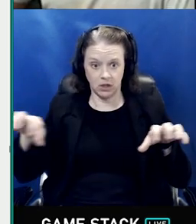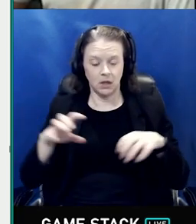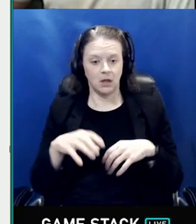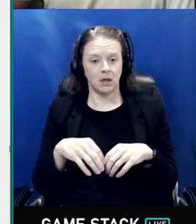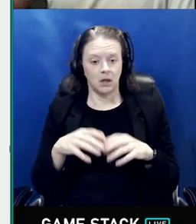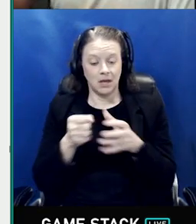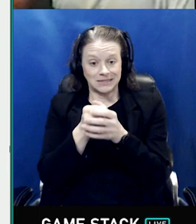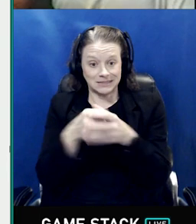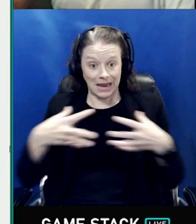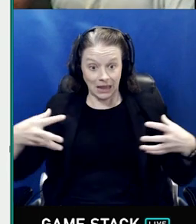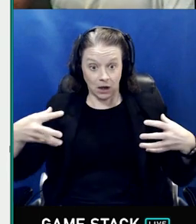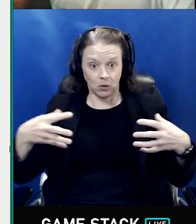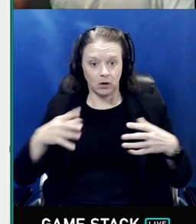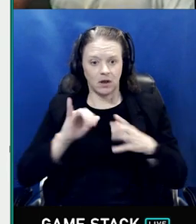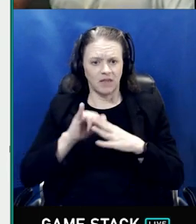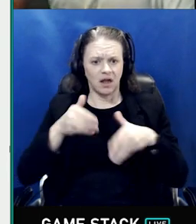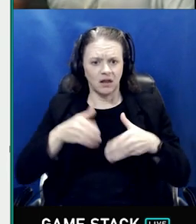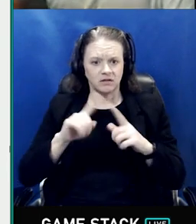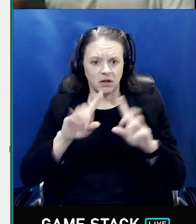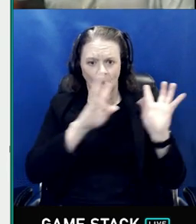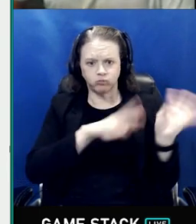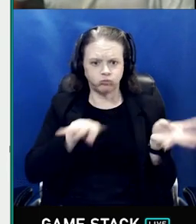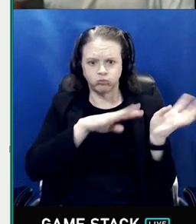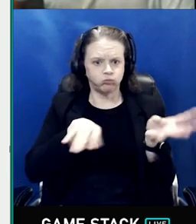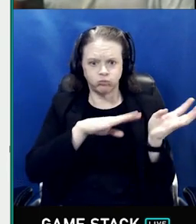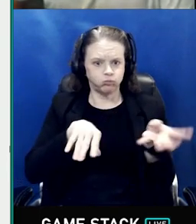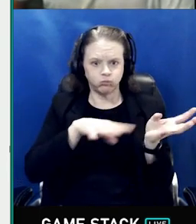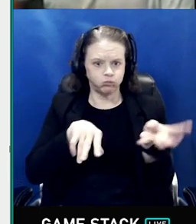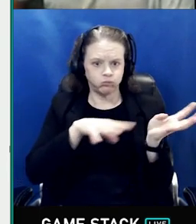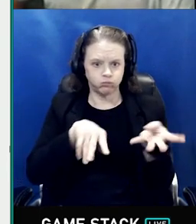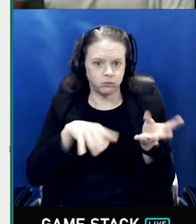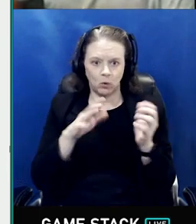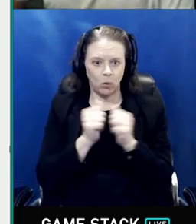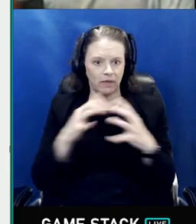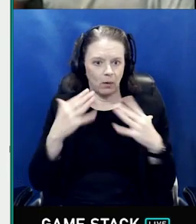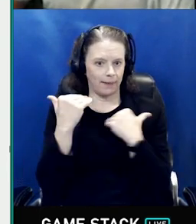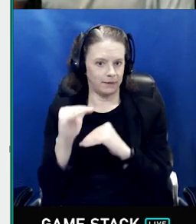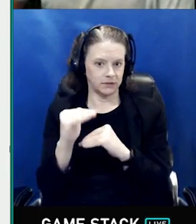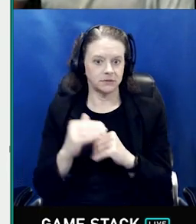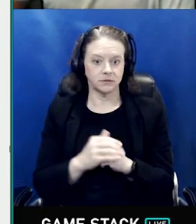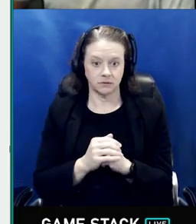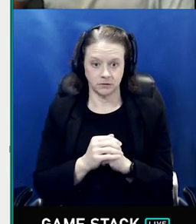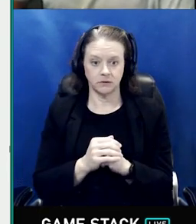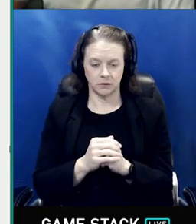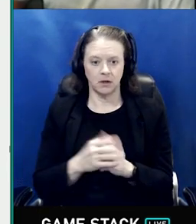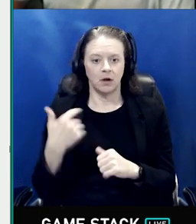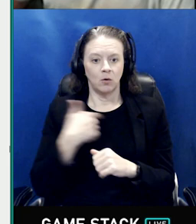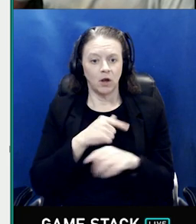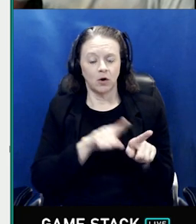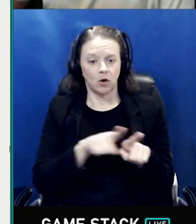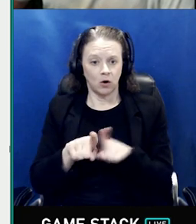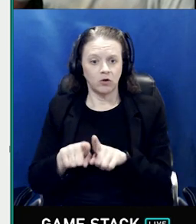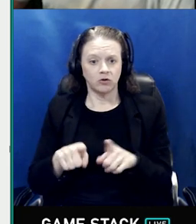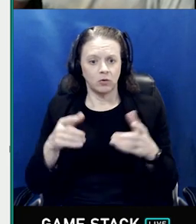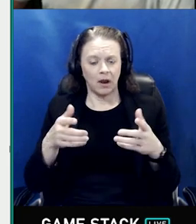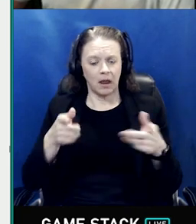as each server we add increases the capacity to handle requests to write and serve data.